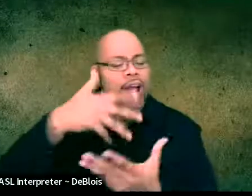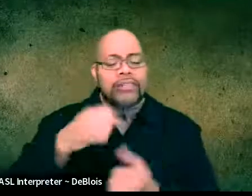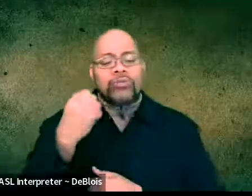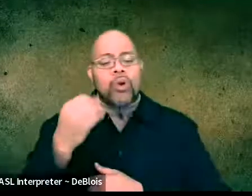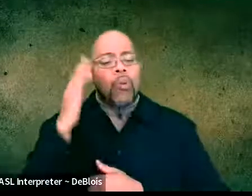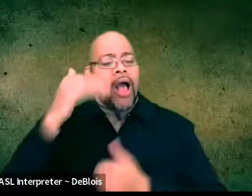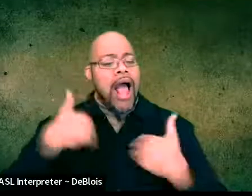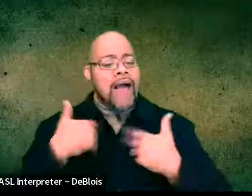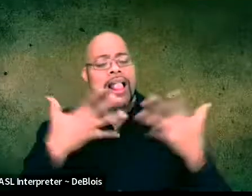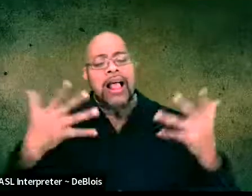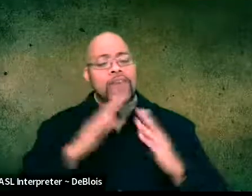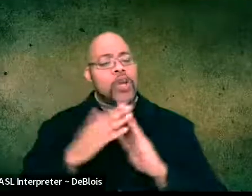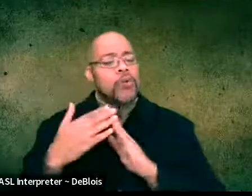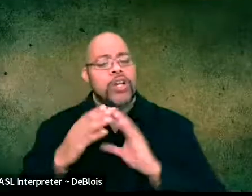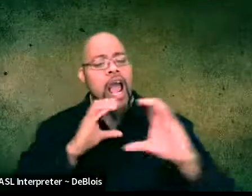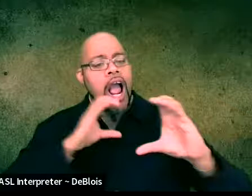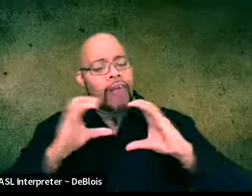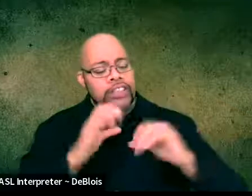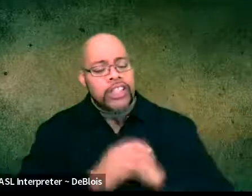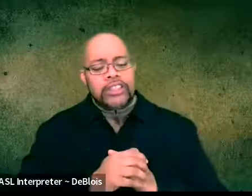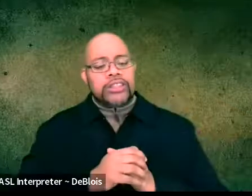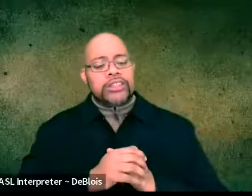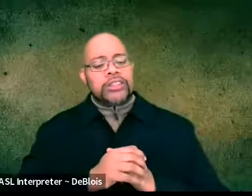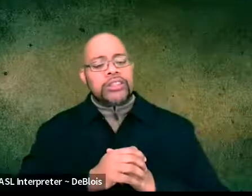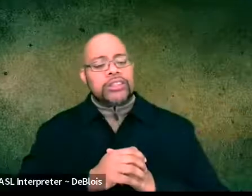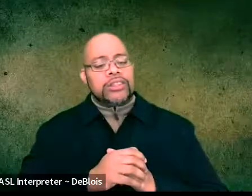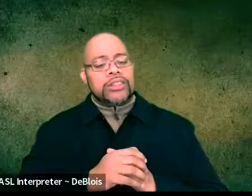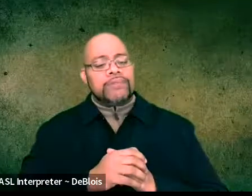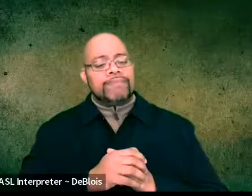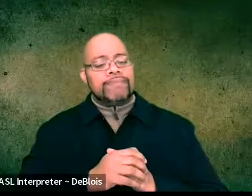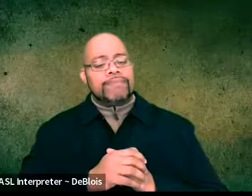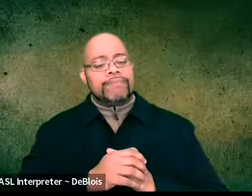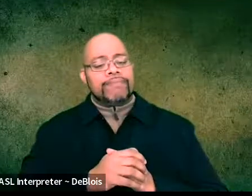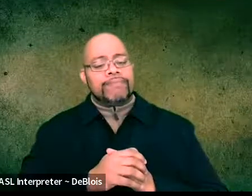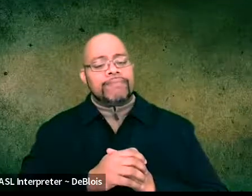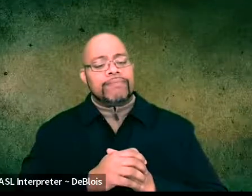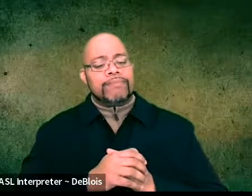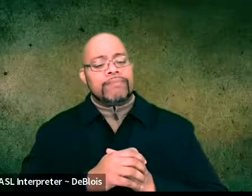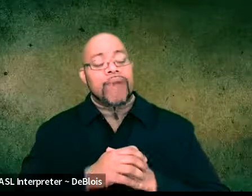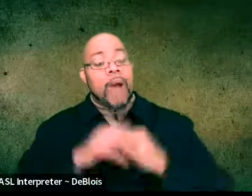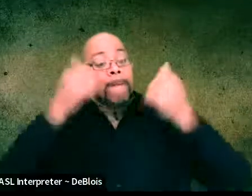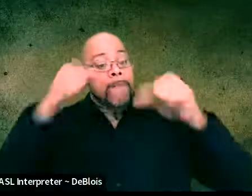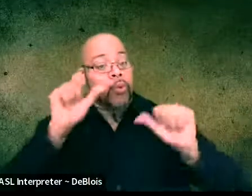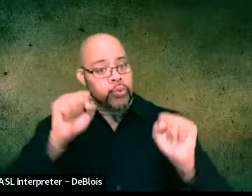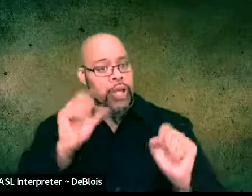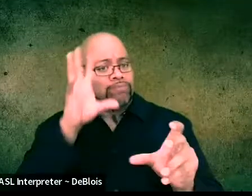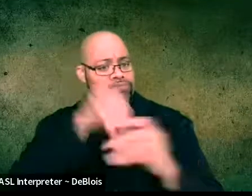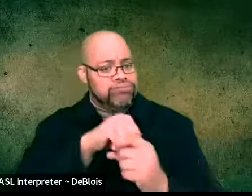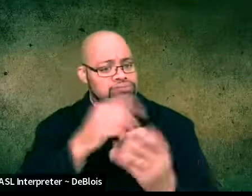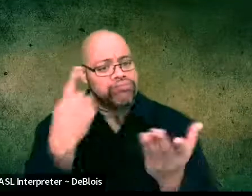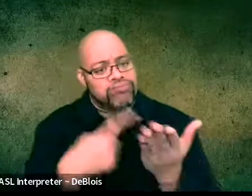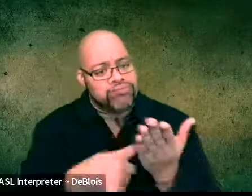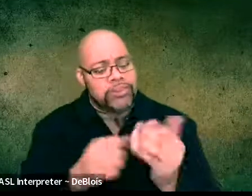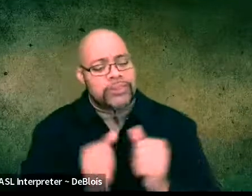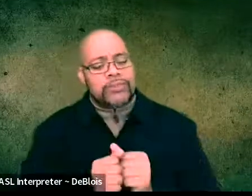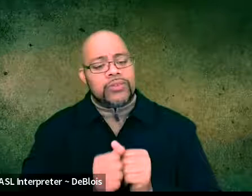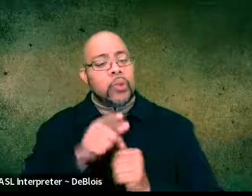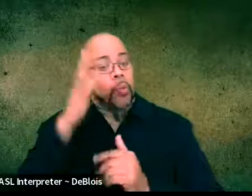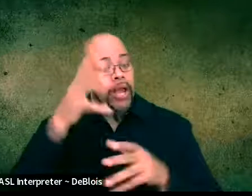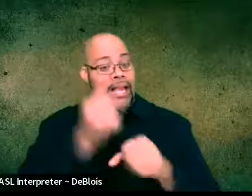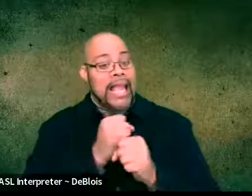there's going to be a lot of community conversation, posts that you can chime in on. You'll